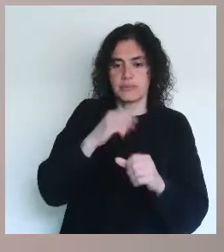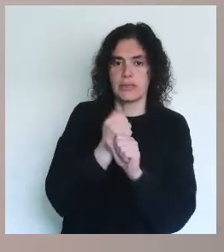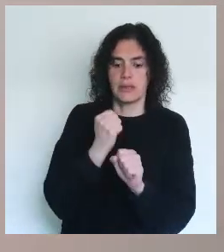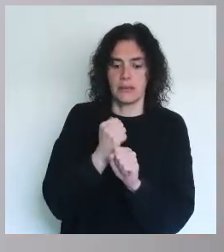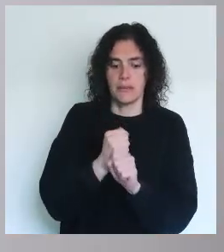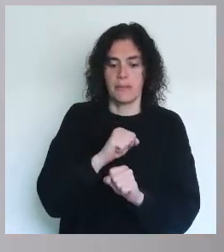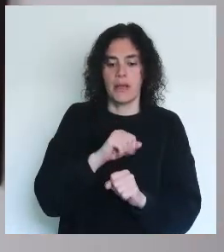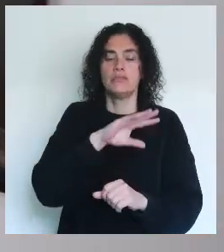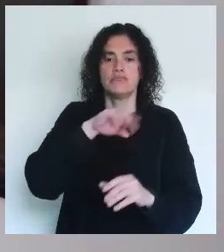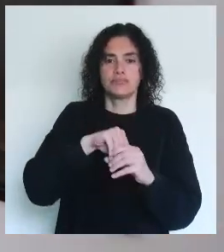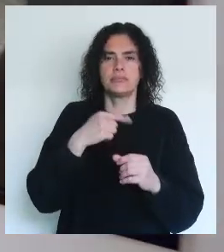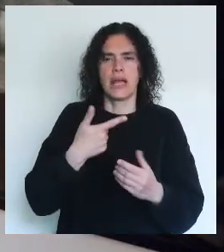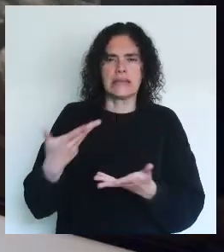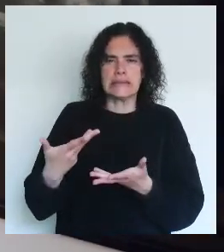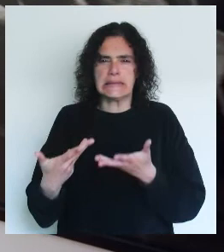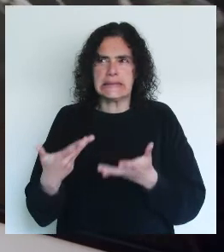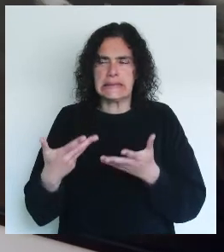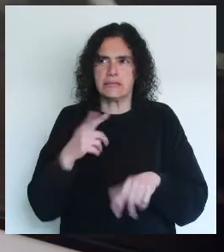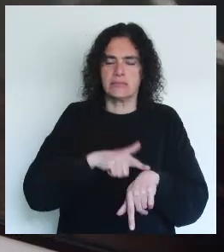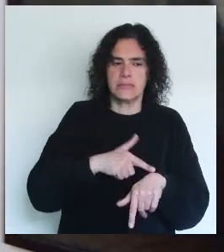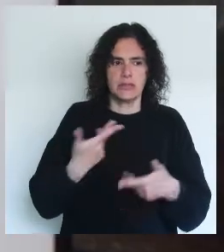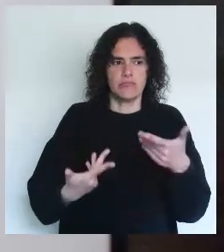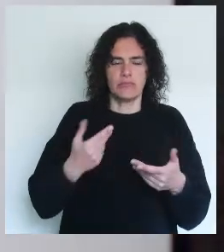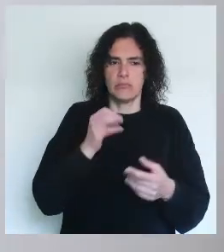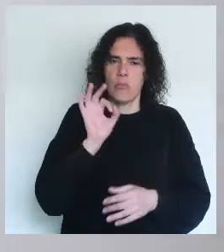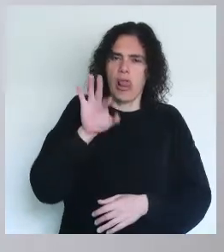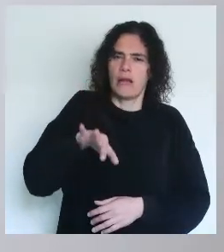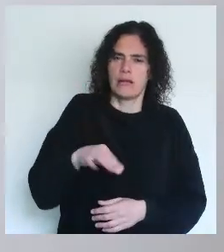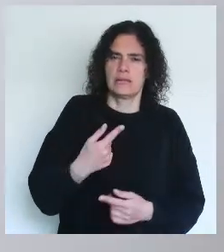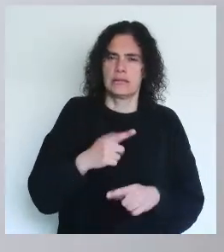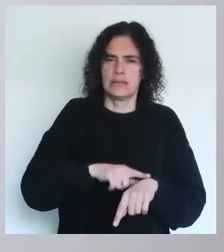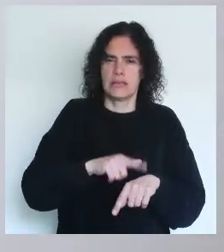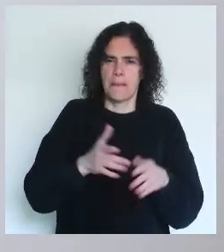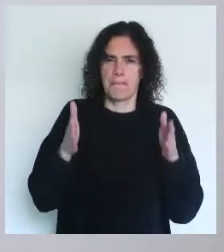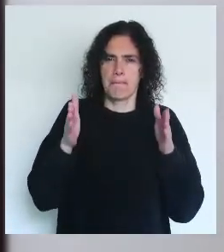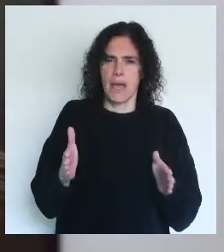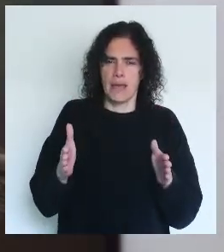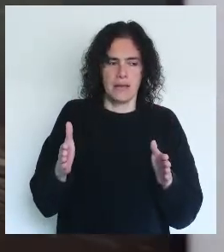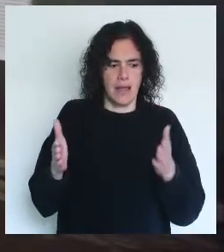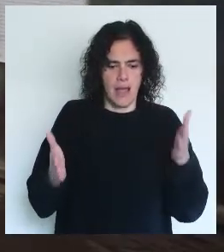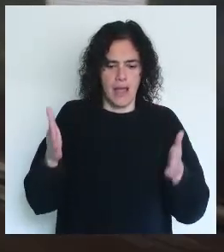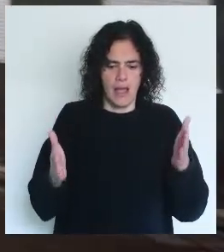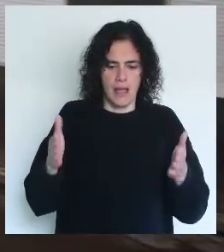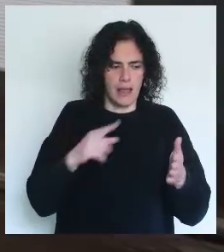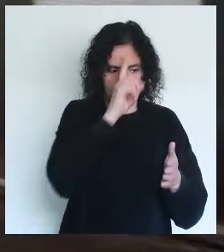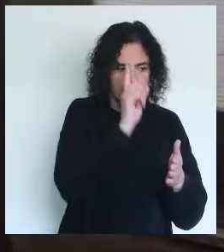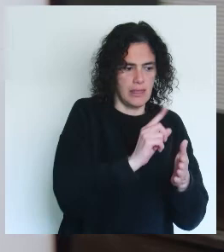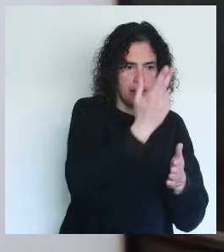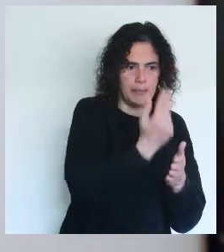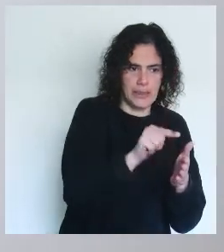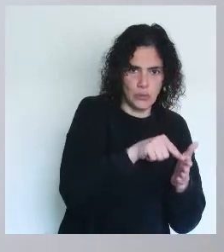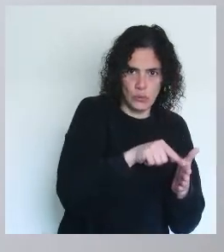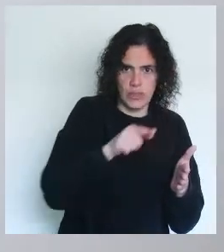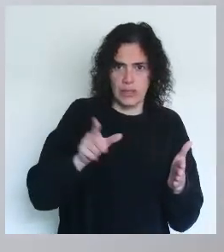work, include in the work, there is a tension in time that suggests the timely space between the day